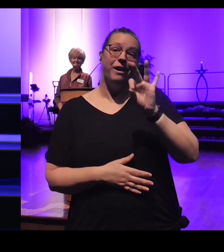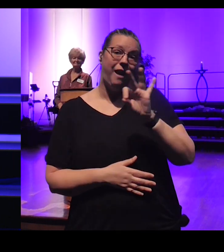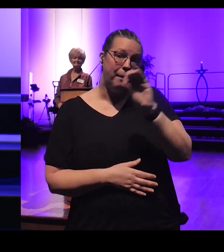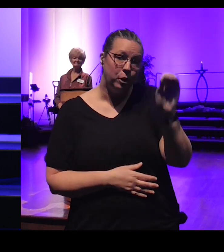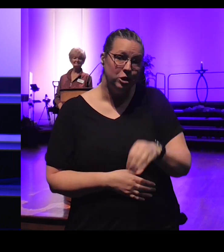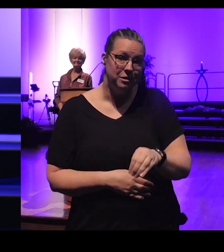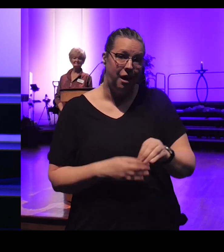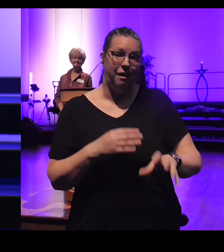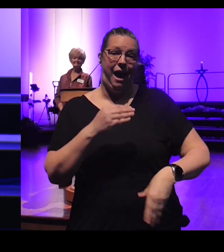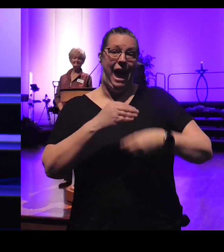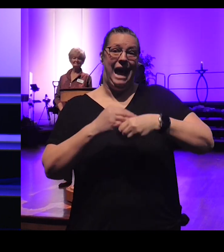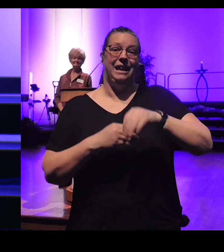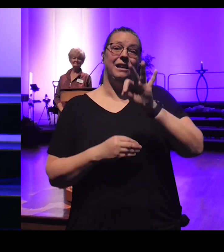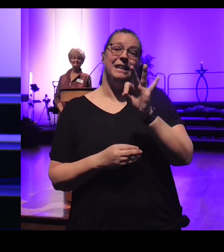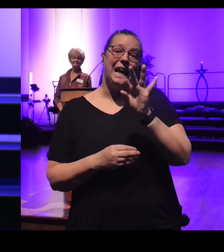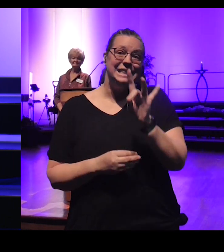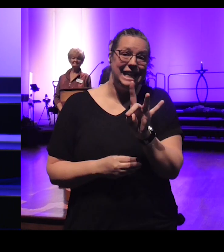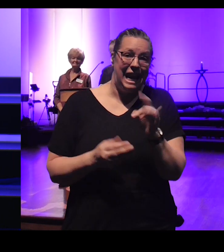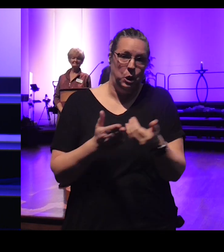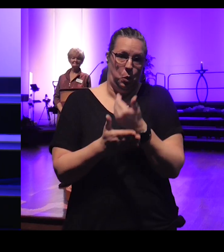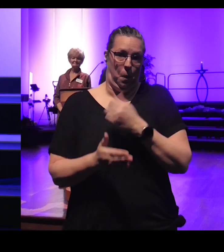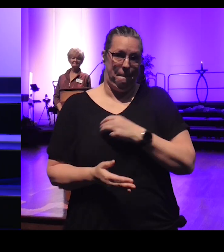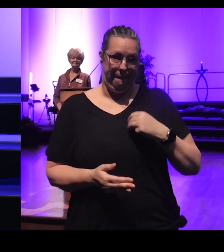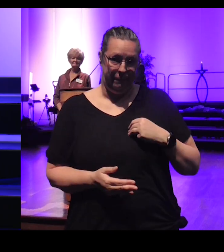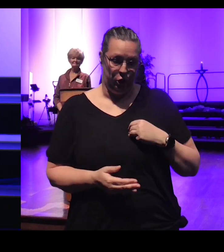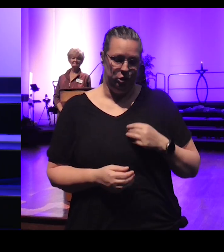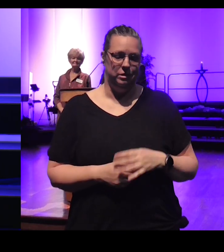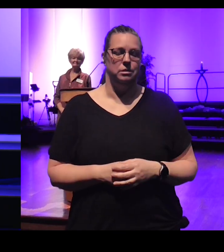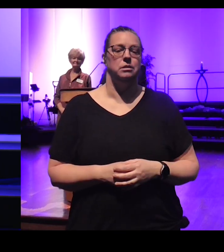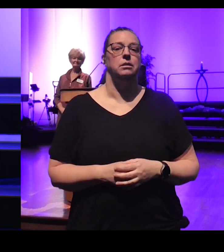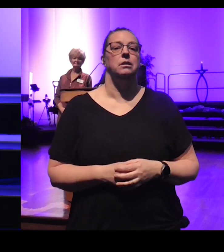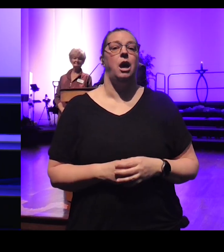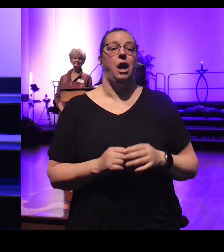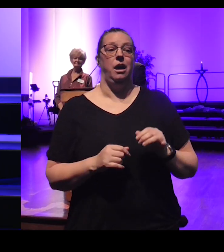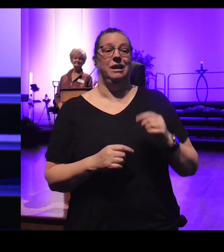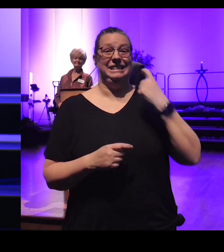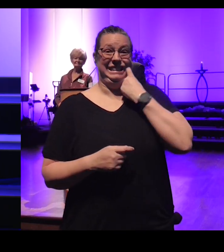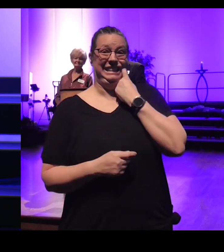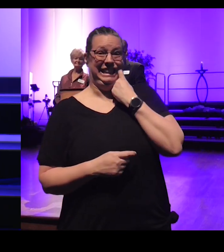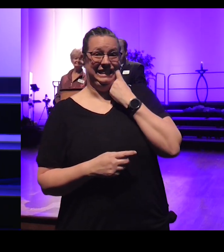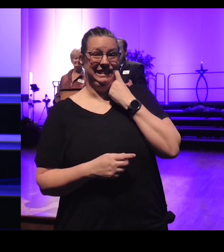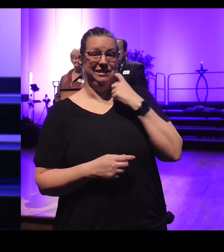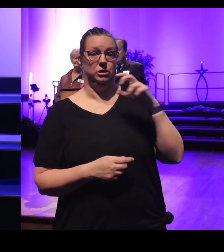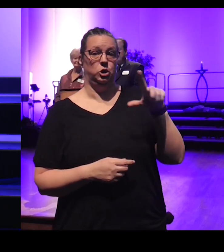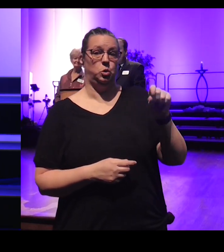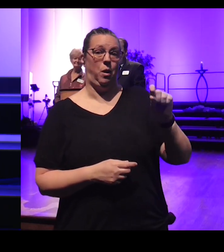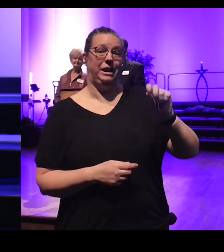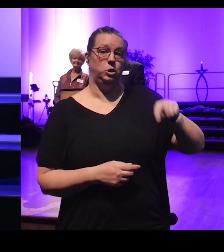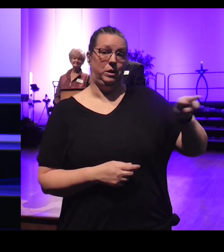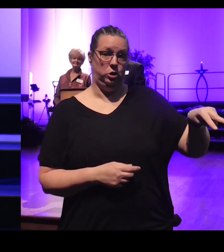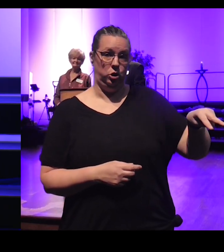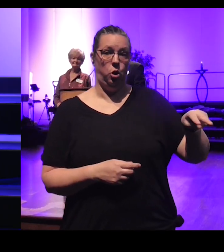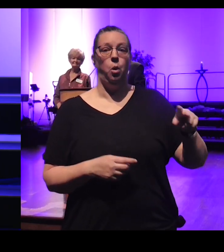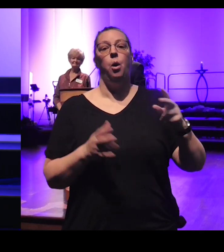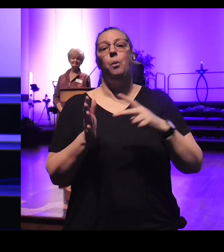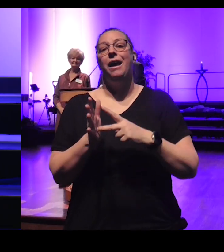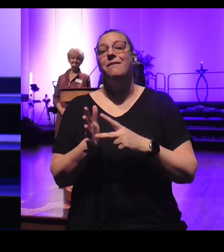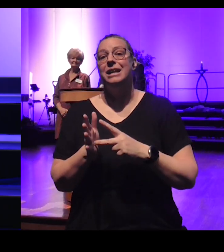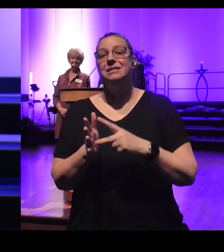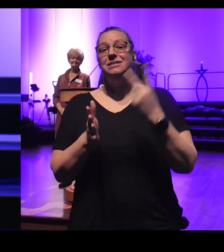39%, adding 98 new members. In addition, during this time, we have nearly doubled the size of the